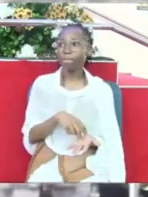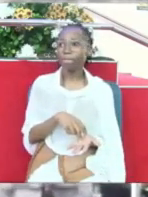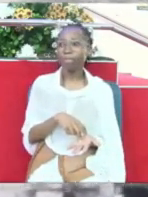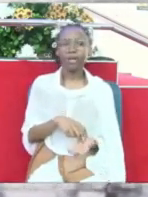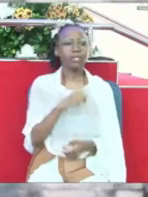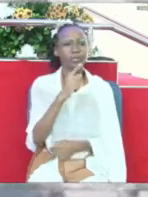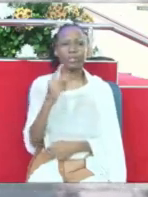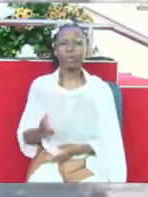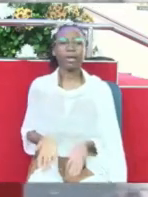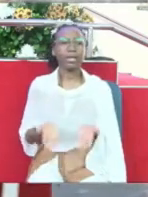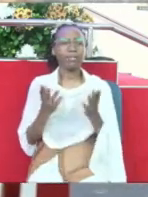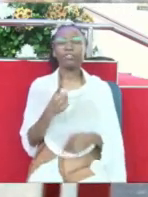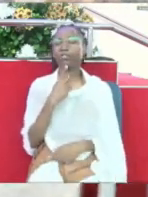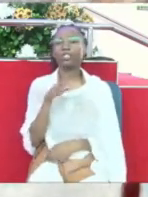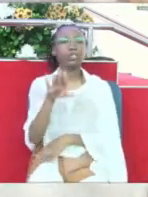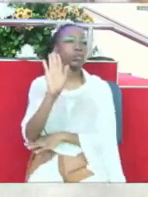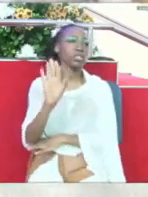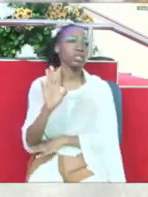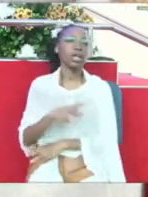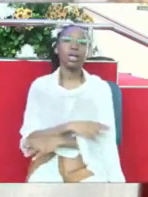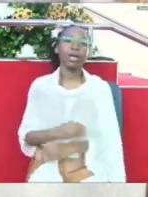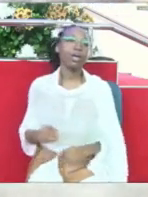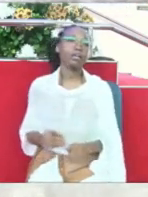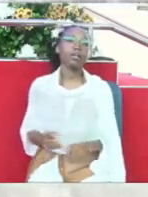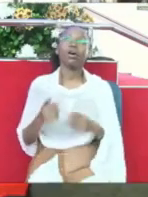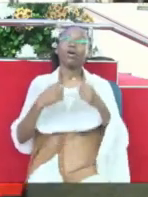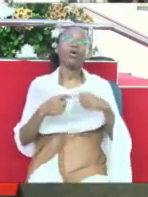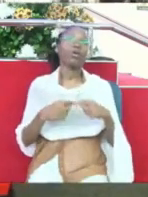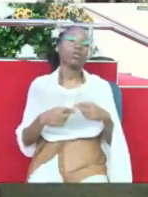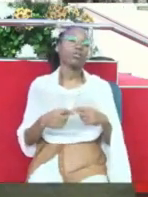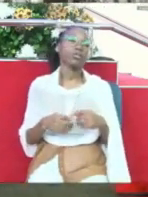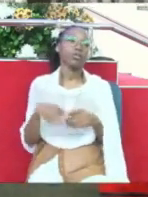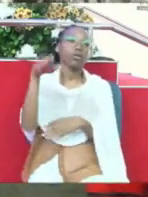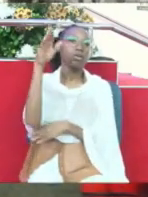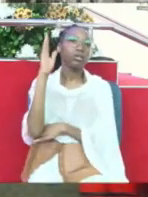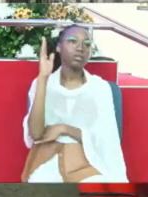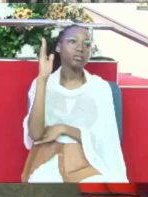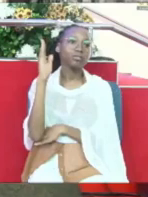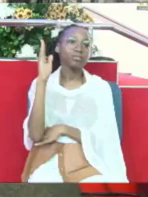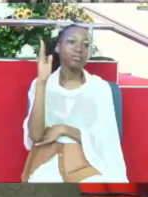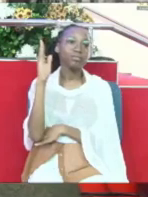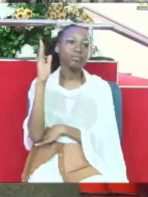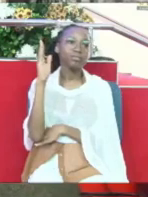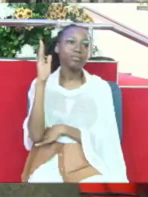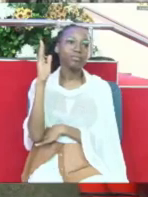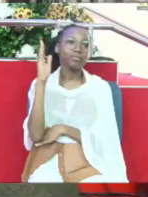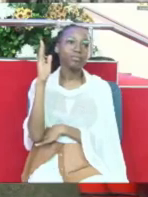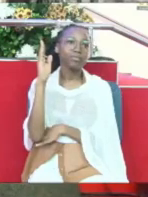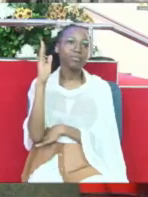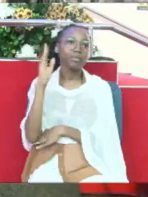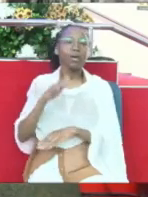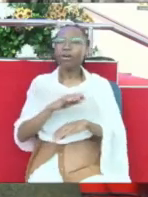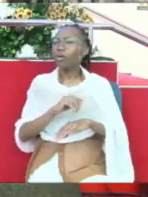this God. Sauti yako. Call on this God. Ulitie jina la huyu Mungu. Call on this God. Itie jina la huyu Mungu.